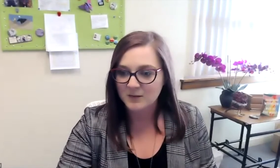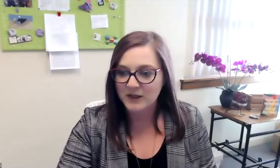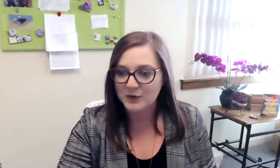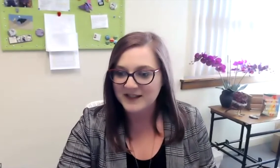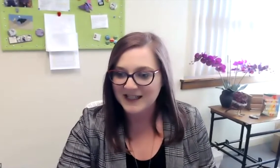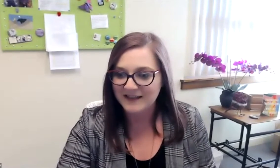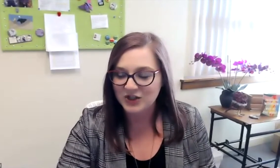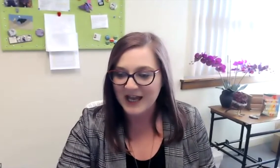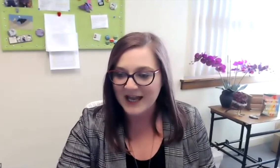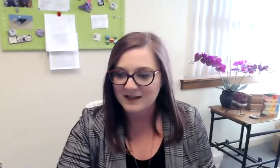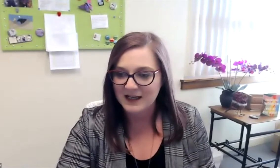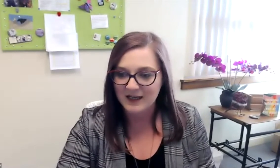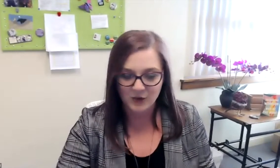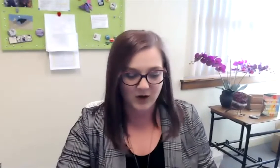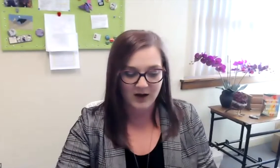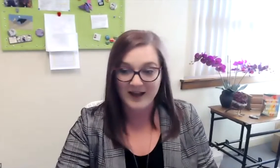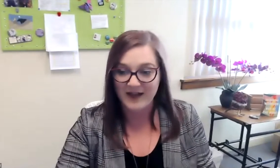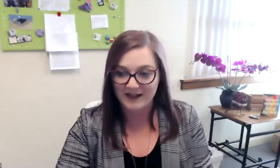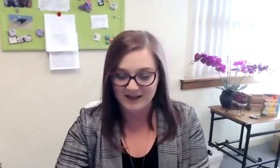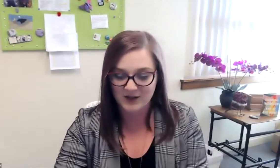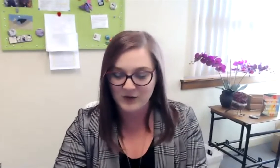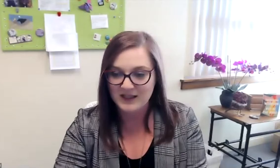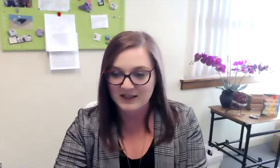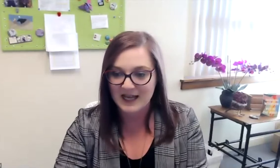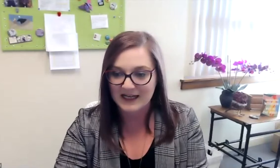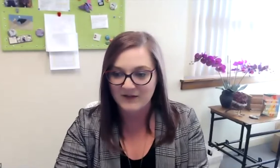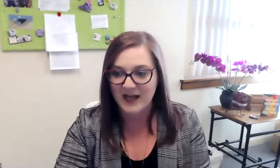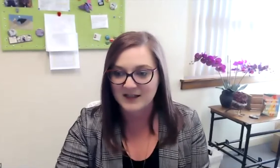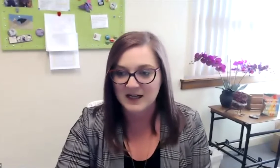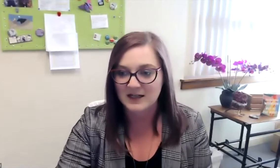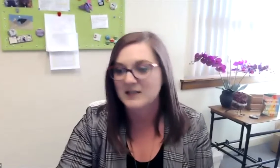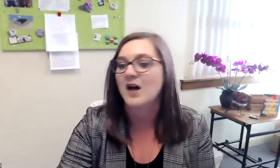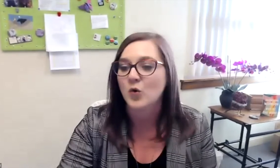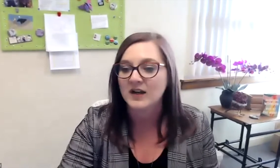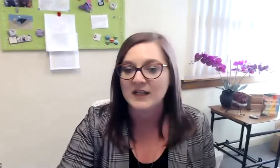So I'm going to put this in the chat and you will all have access to it. This is that